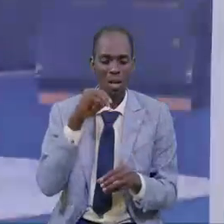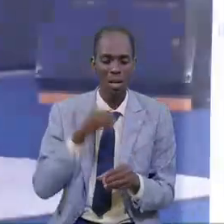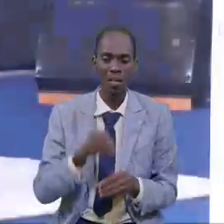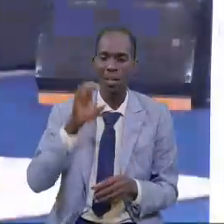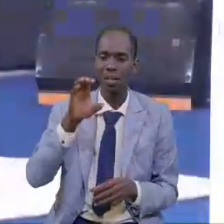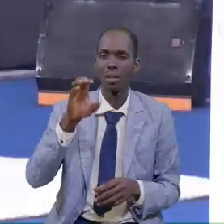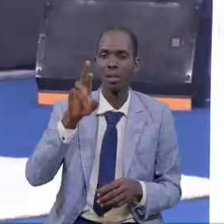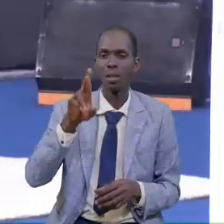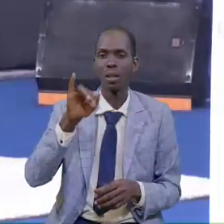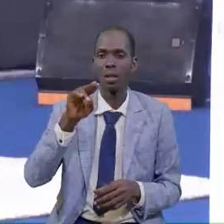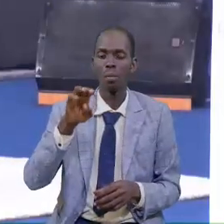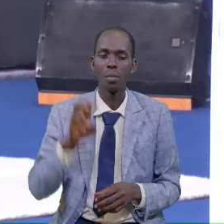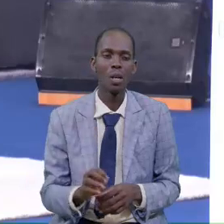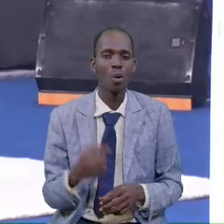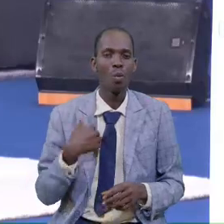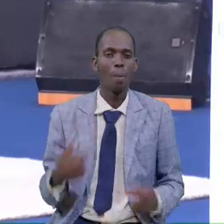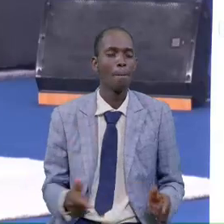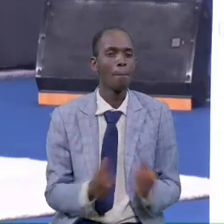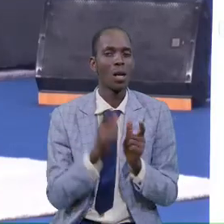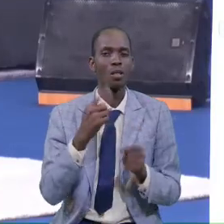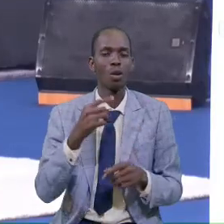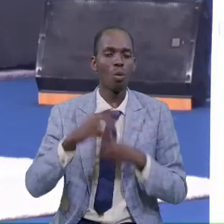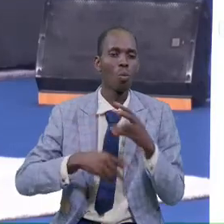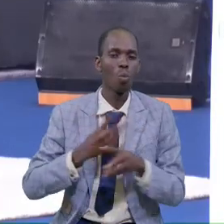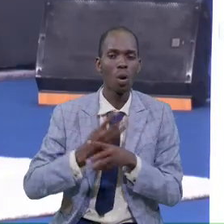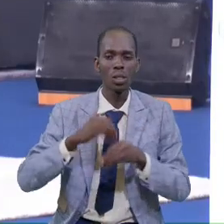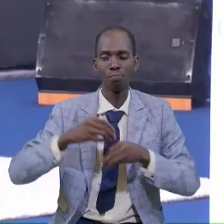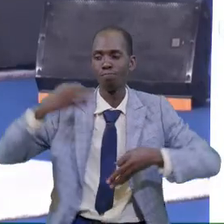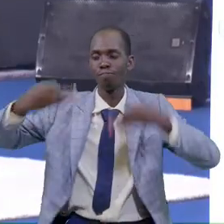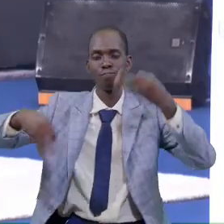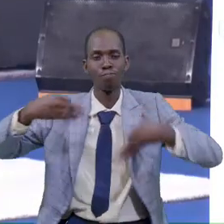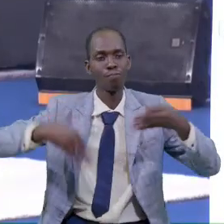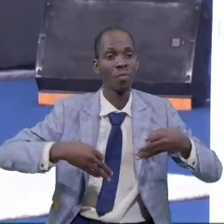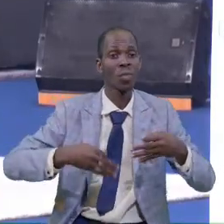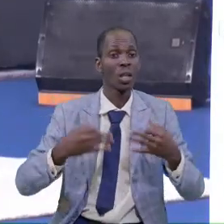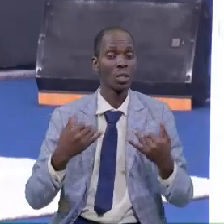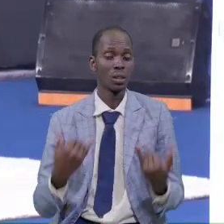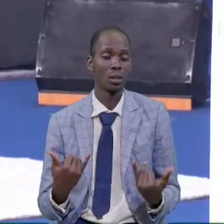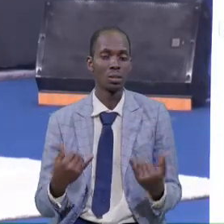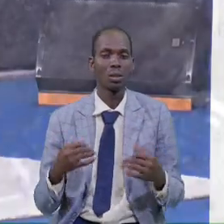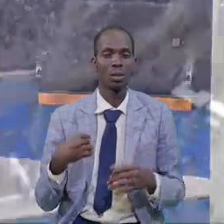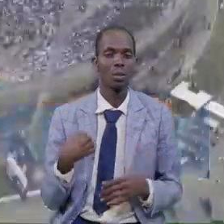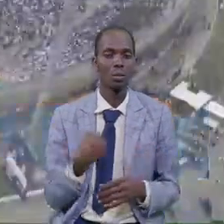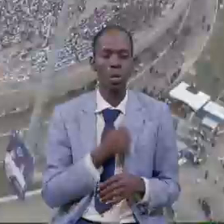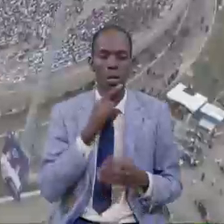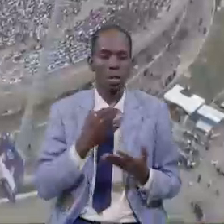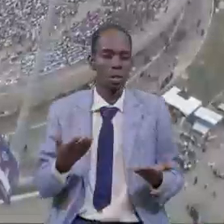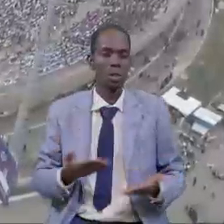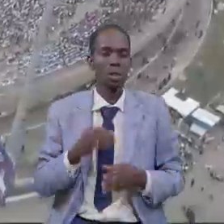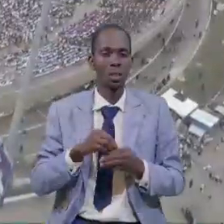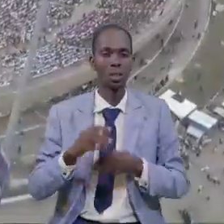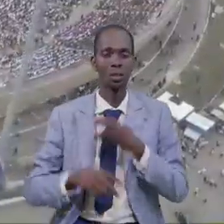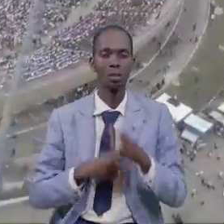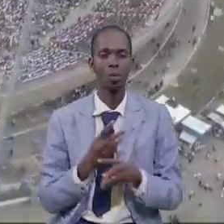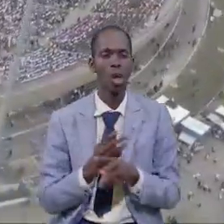in condemnation. And now it says, now you are here in the world. Don't be like them. Let there